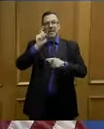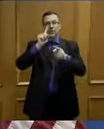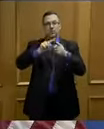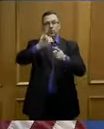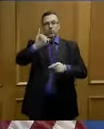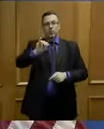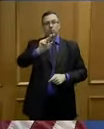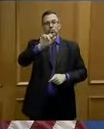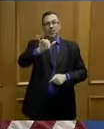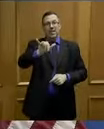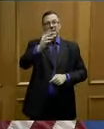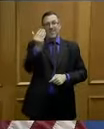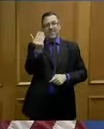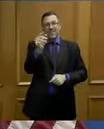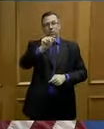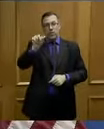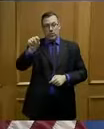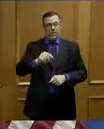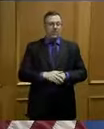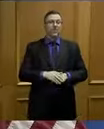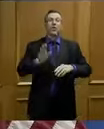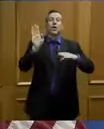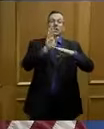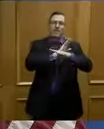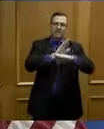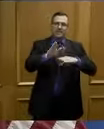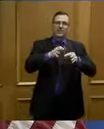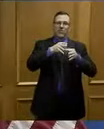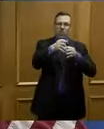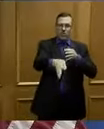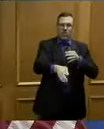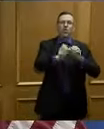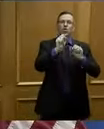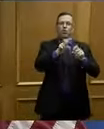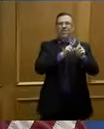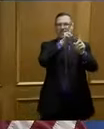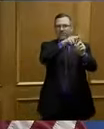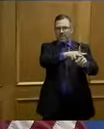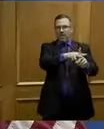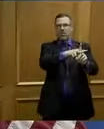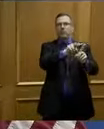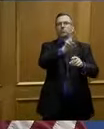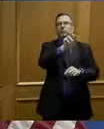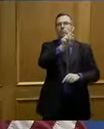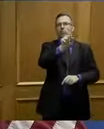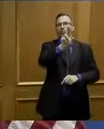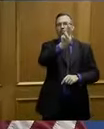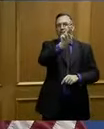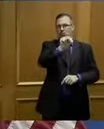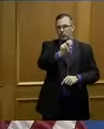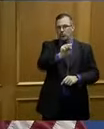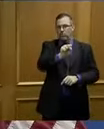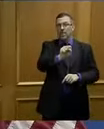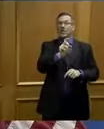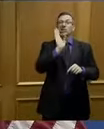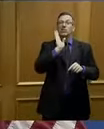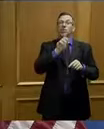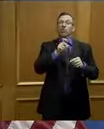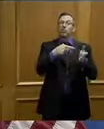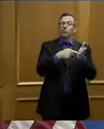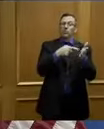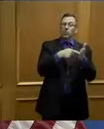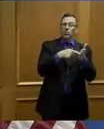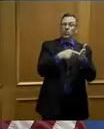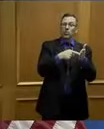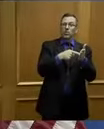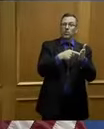So businesses will have until July 15th to file those returns and make any payments. Those were originally due, filed, and